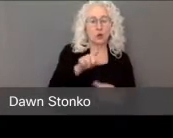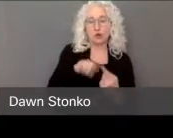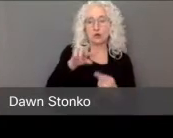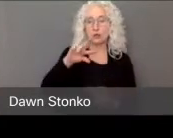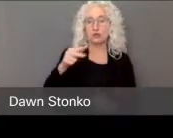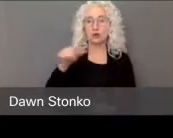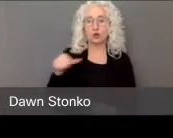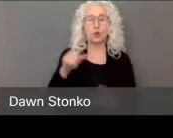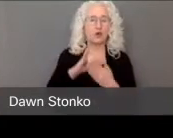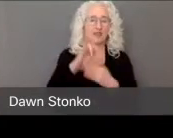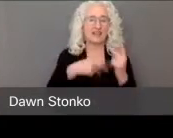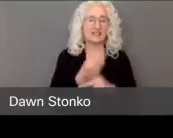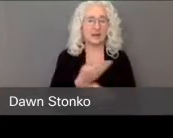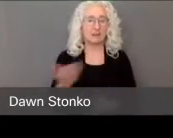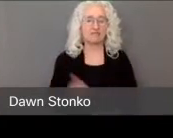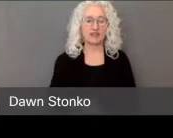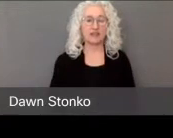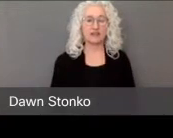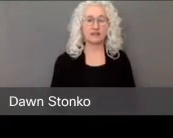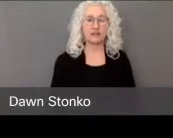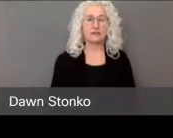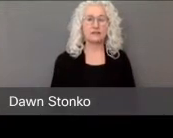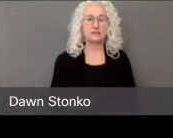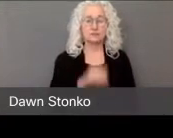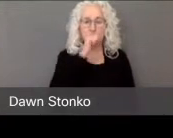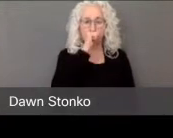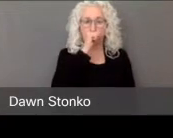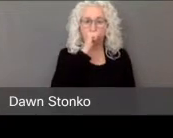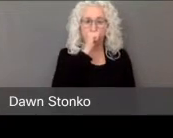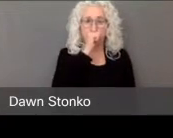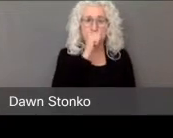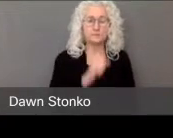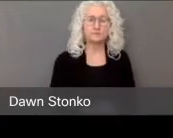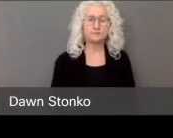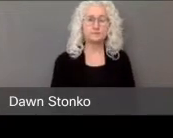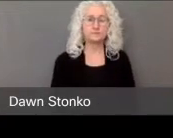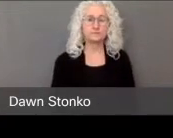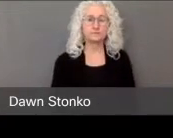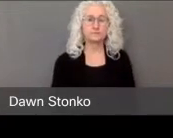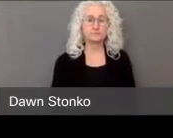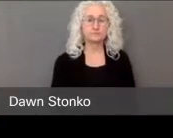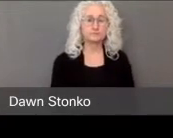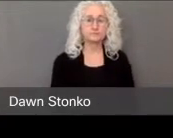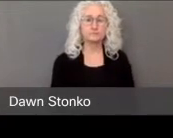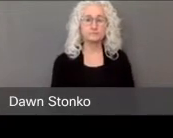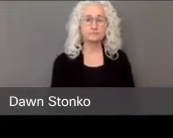Next slide, please.